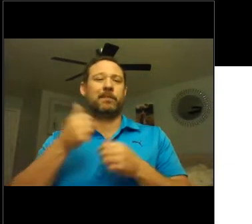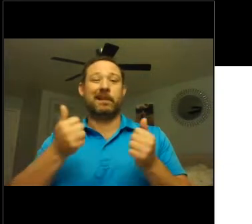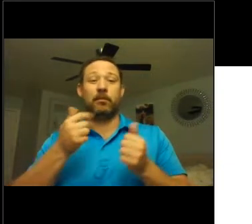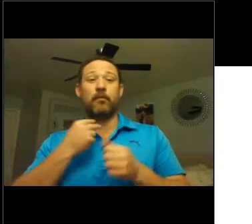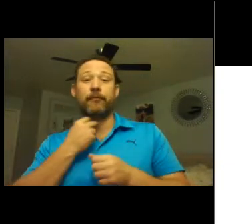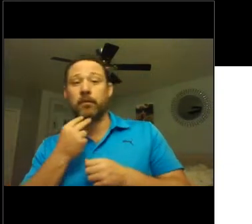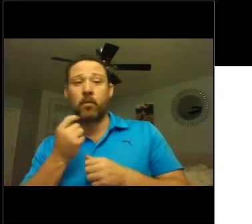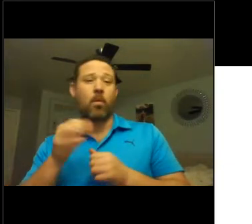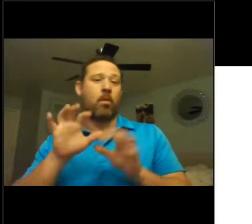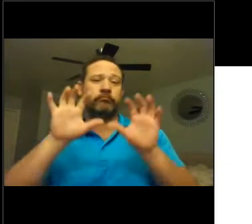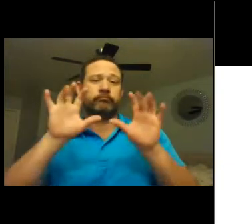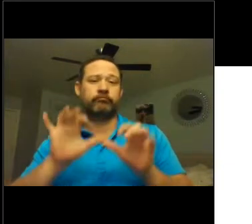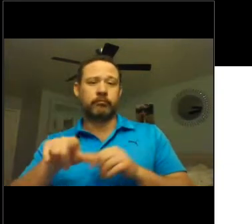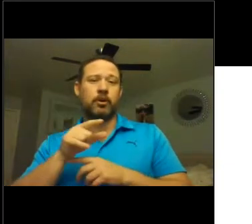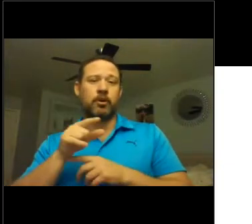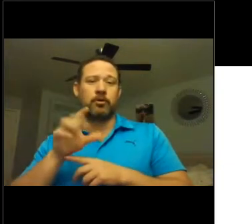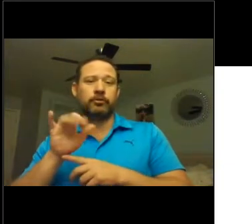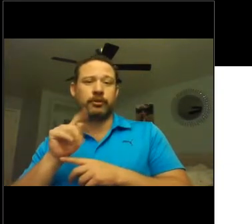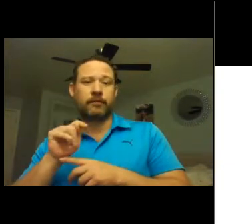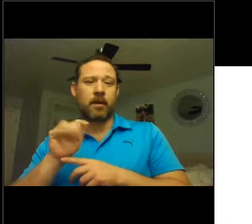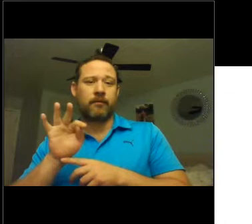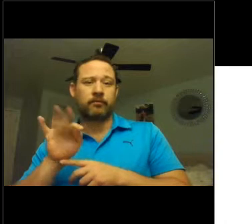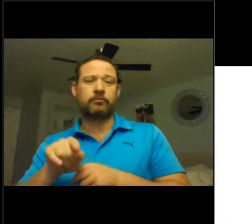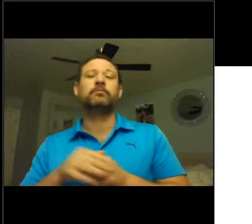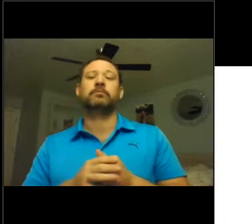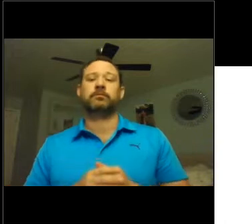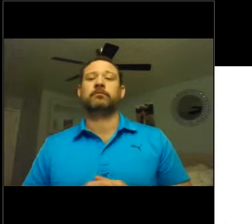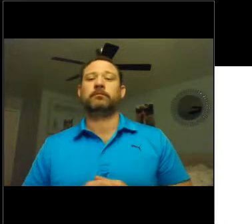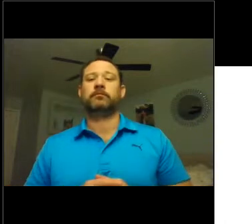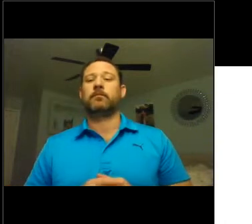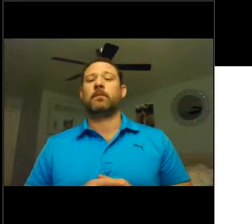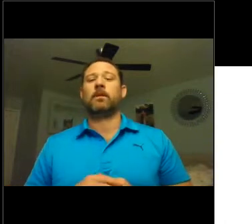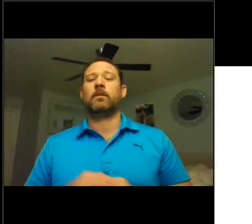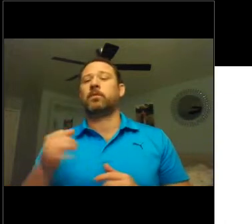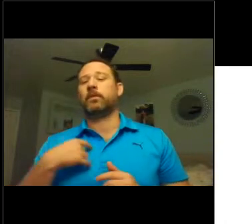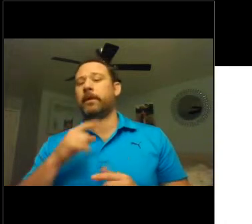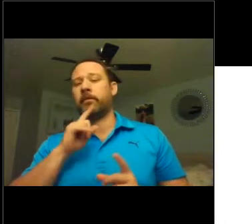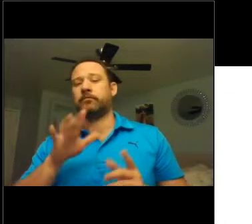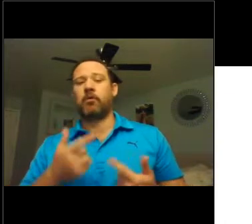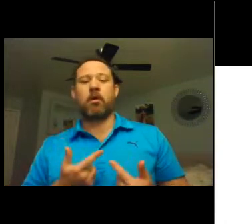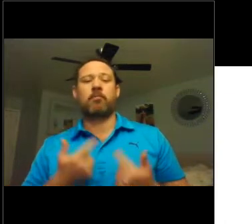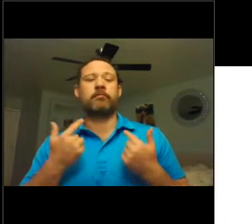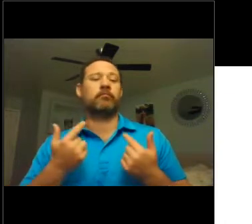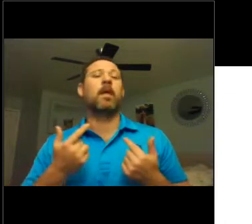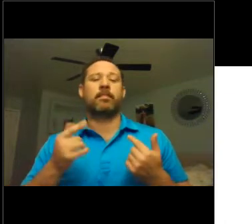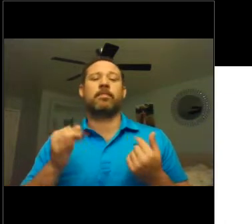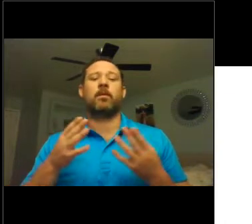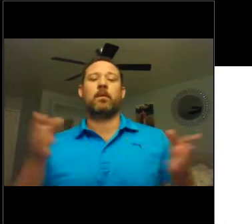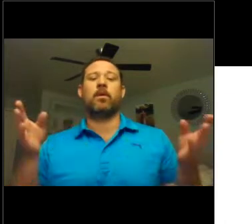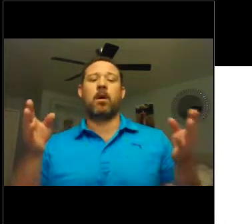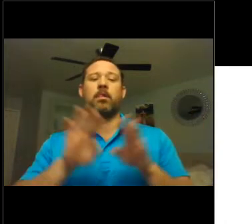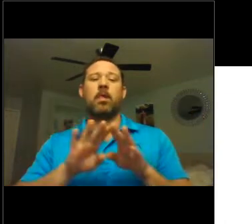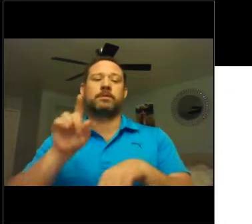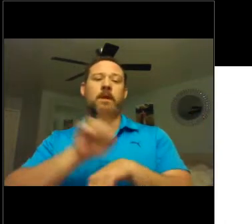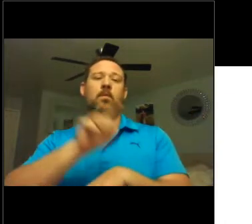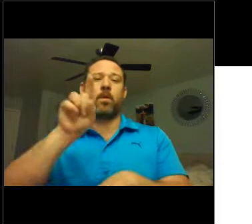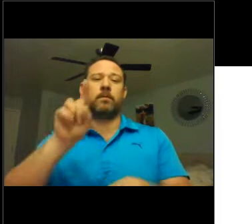verbally, or you can put your questions in the chat. And so we'll have some time to answer your live questions, and then we will close out the webinar at 1